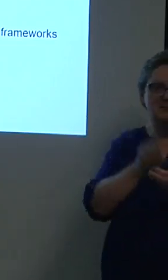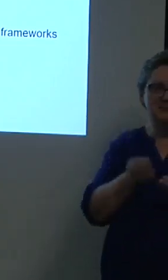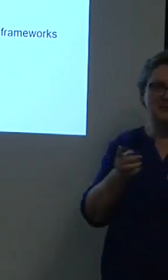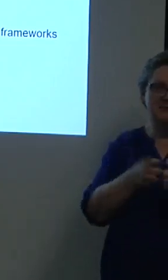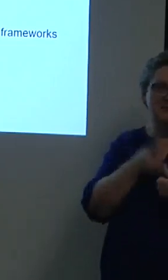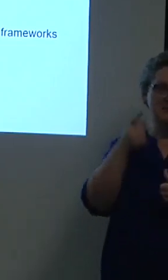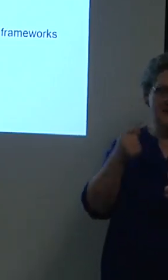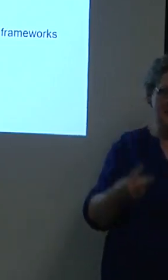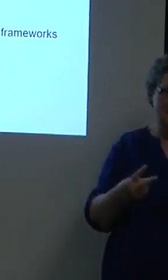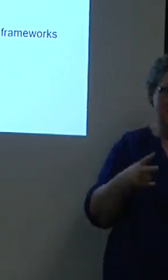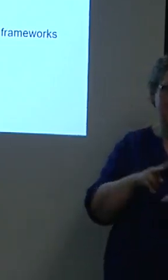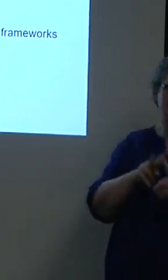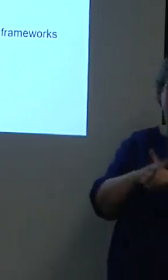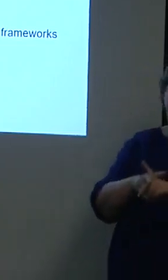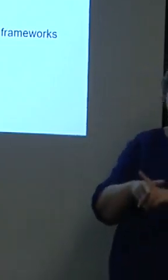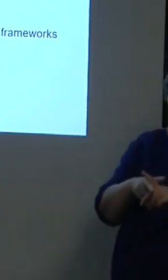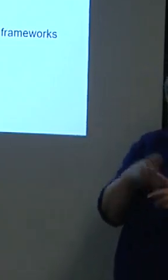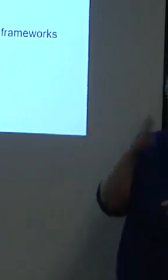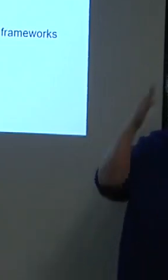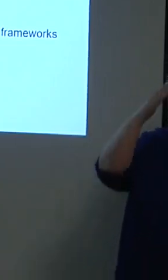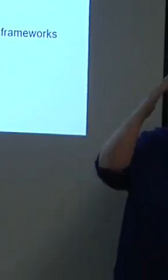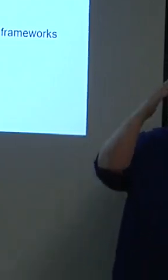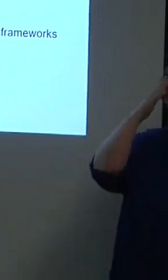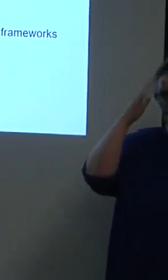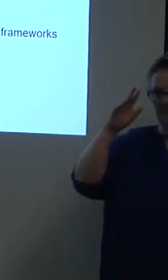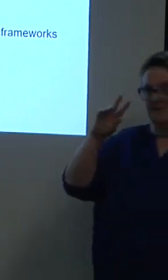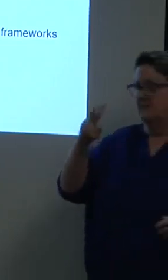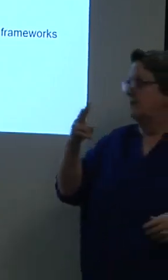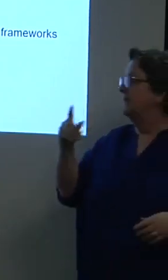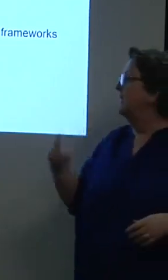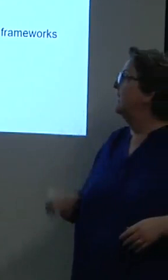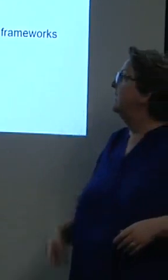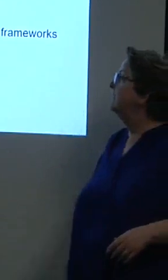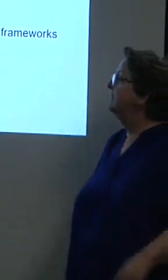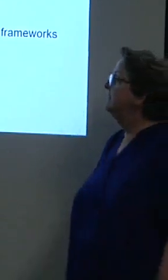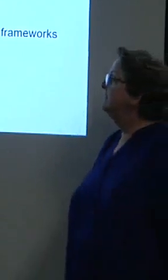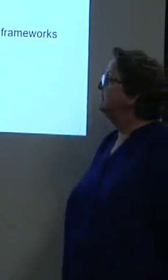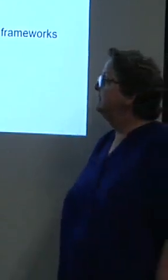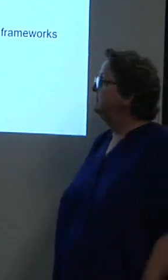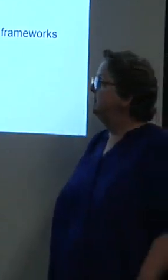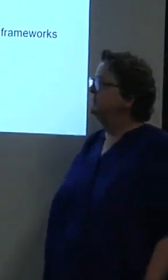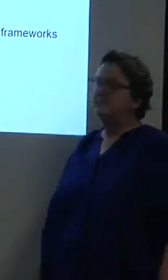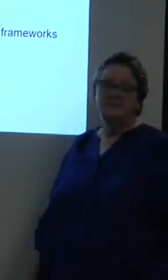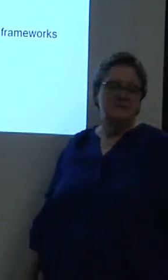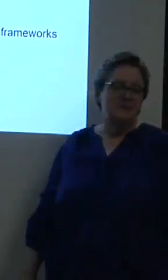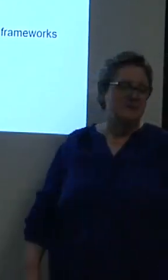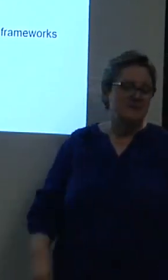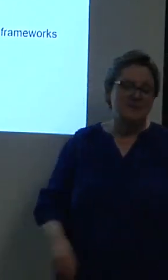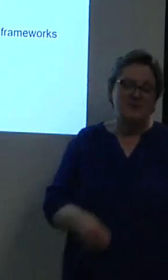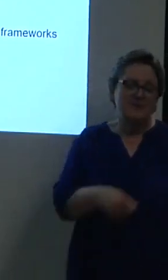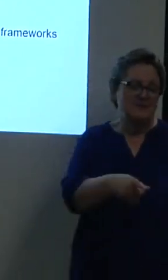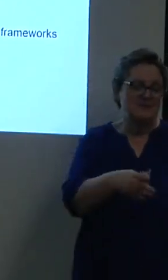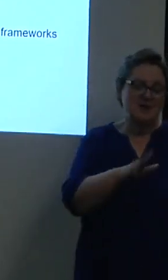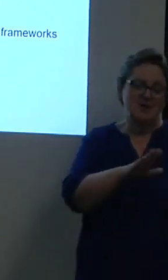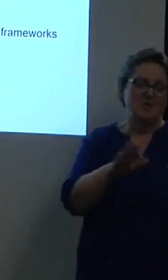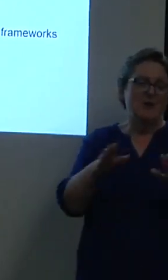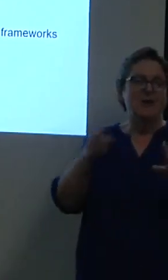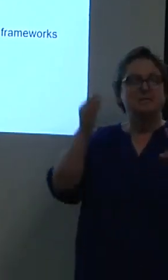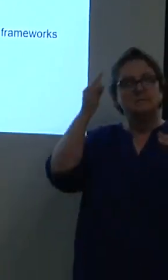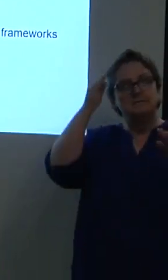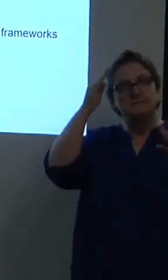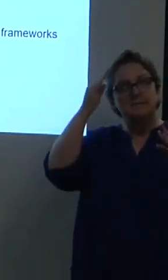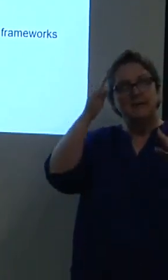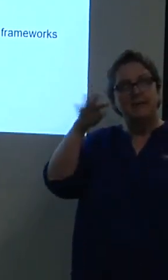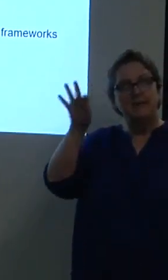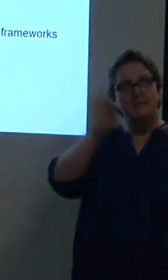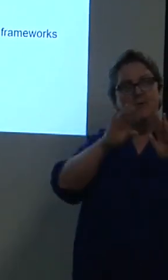then they apply the knowledge of that in the second half, right? There's a lot of different ways to think about this. So this is a great one-pager to think about the important elements to